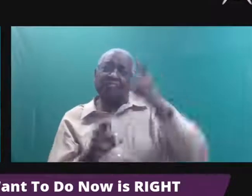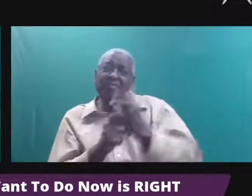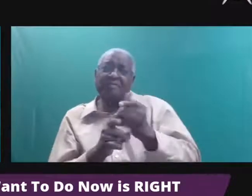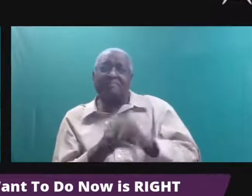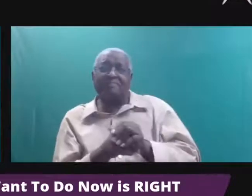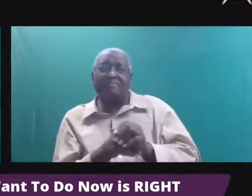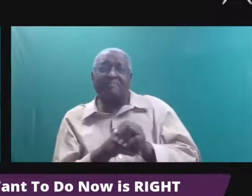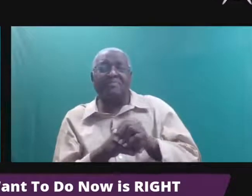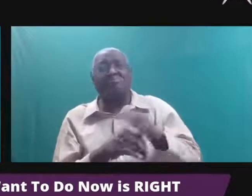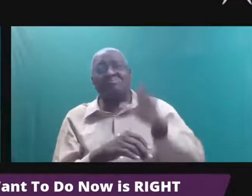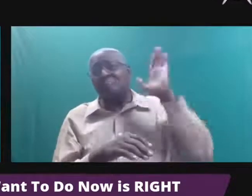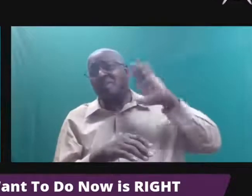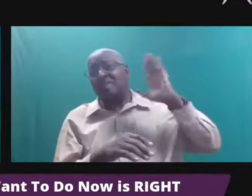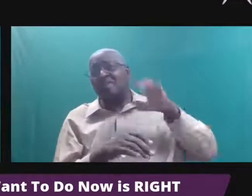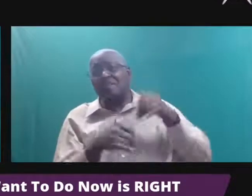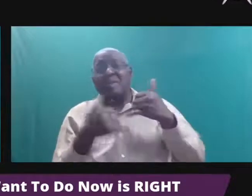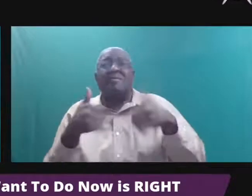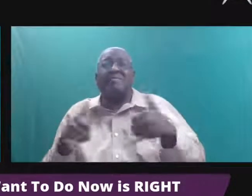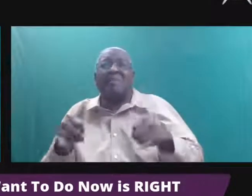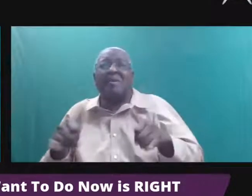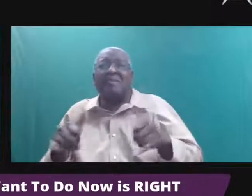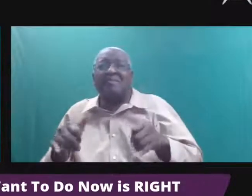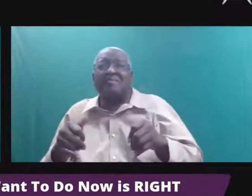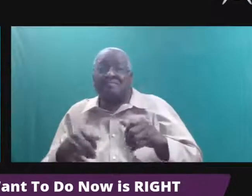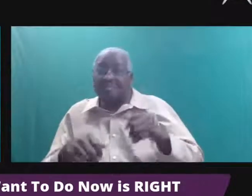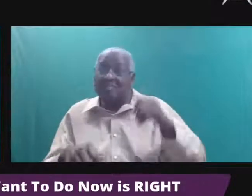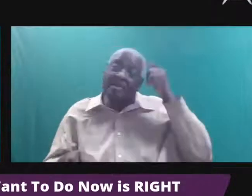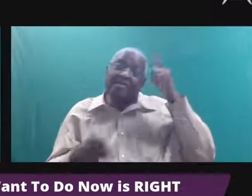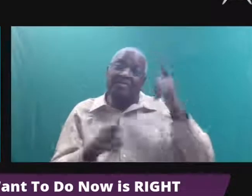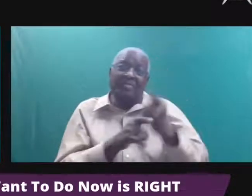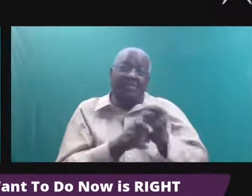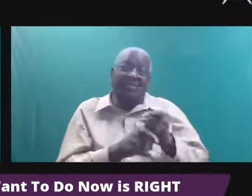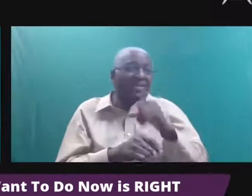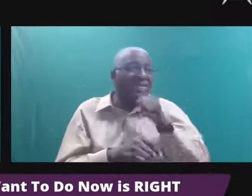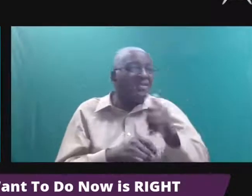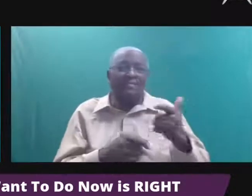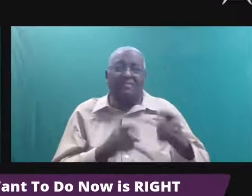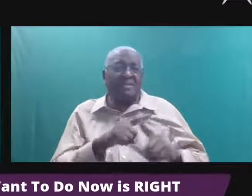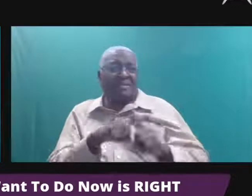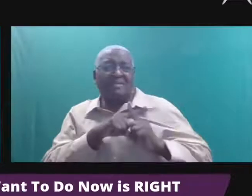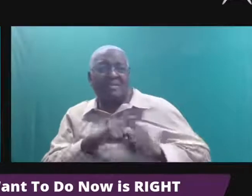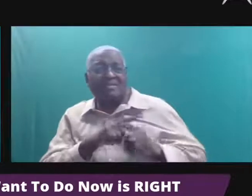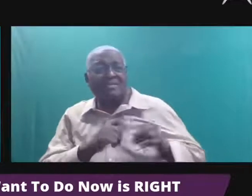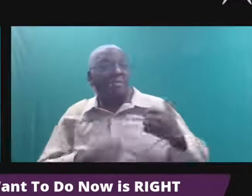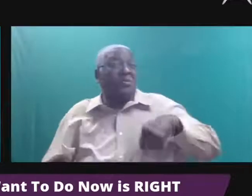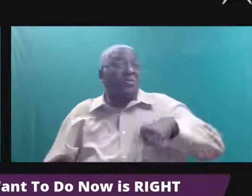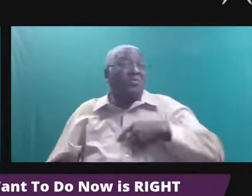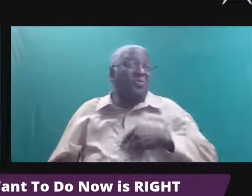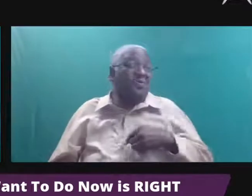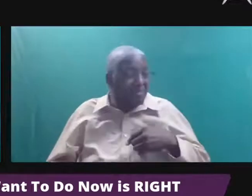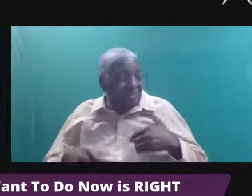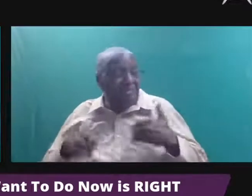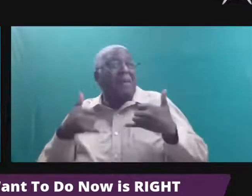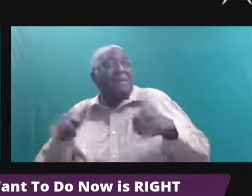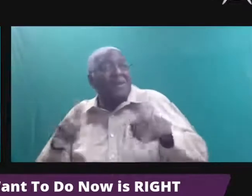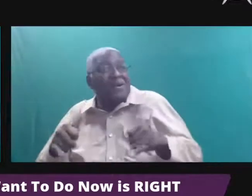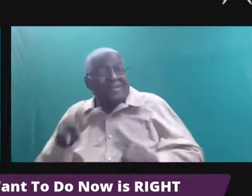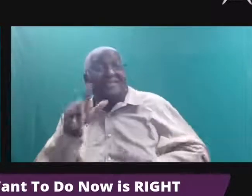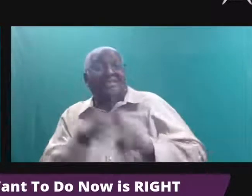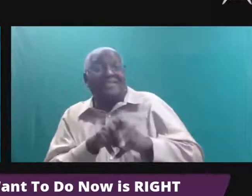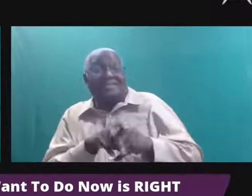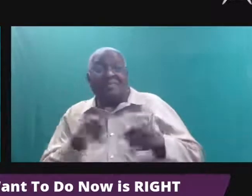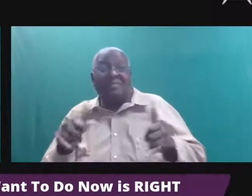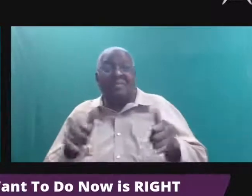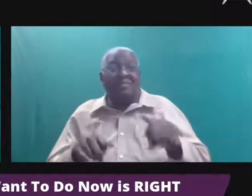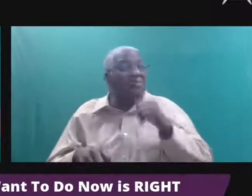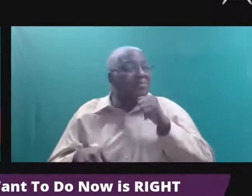we partied, but he never got finished. But we partied, but he never got finished. But we partied. And he'd show up for the party, but he wouldn't show up